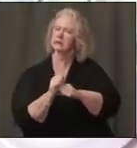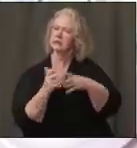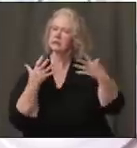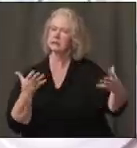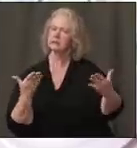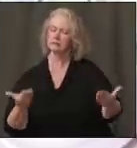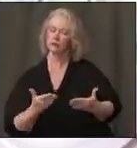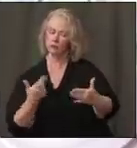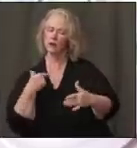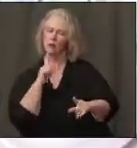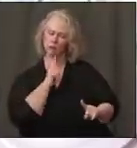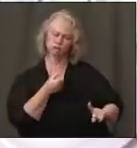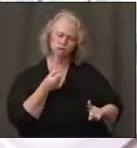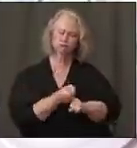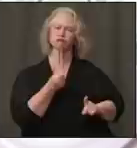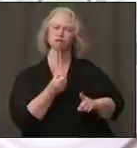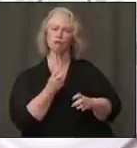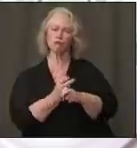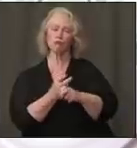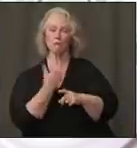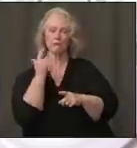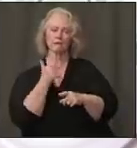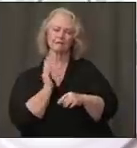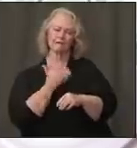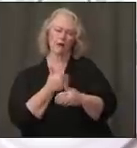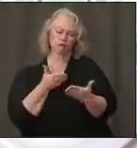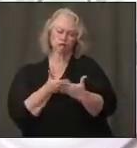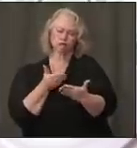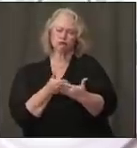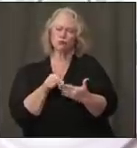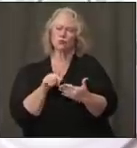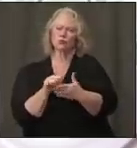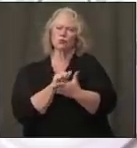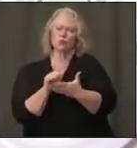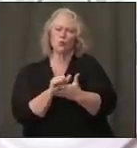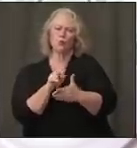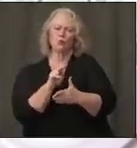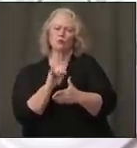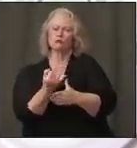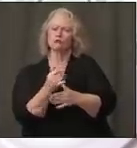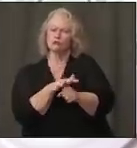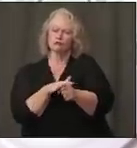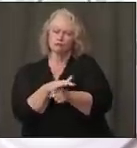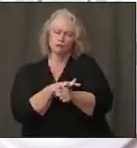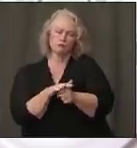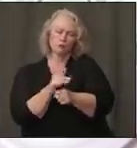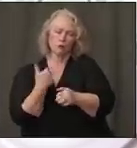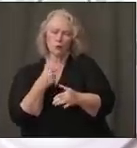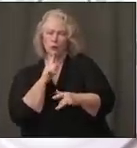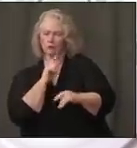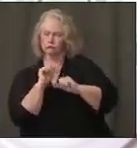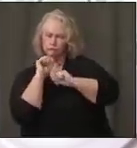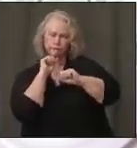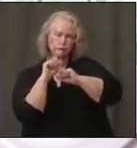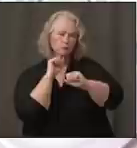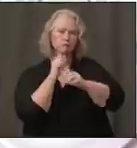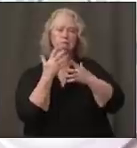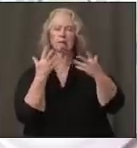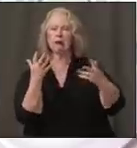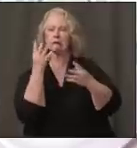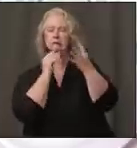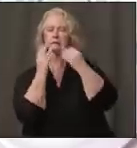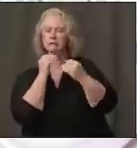in Connecticut, being in the tri-state area. And I think that this state has made it through some very difficult days under your leadership. We've been